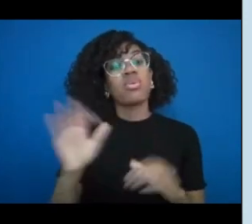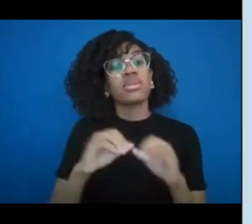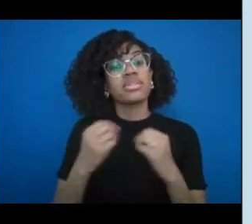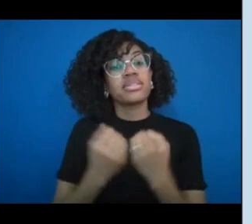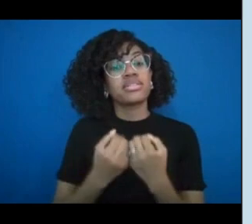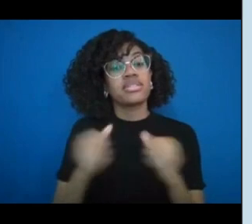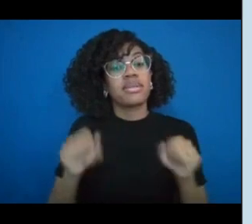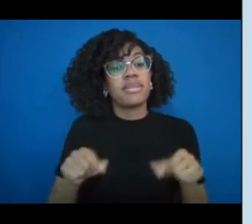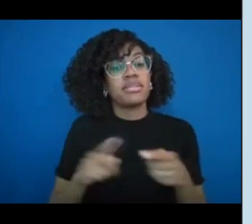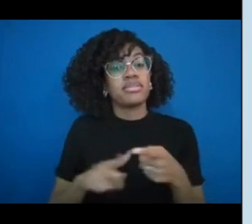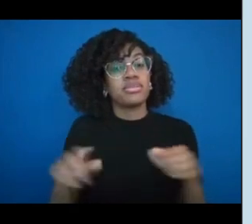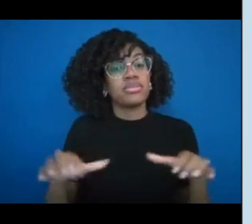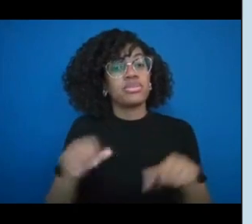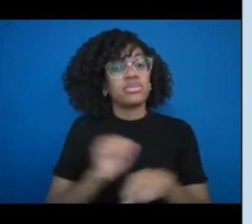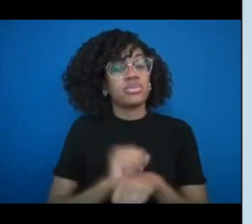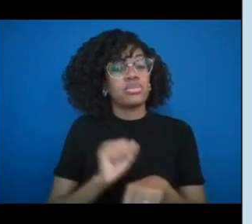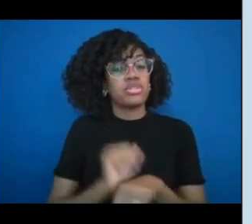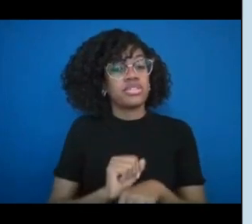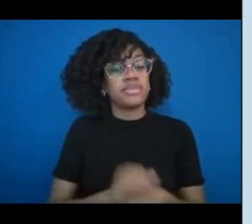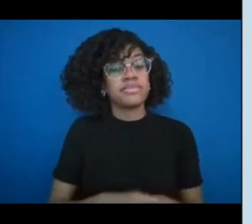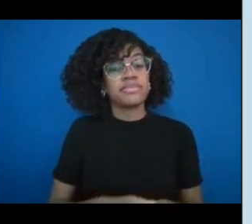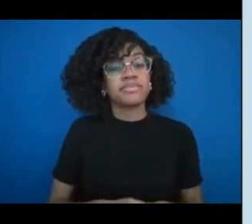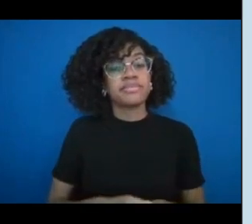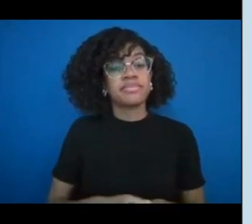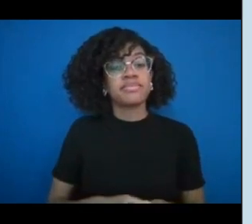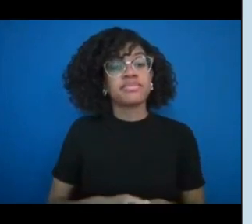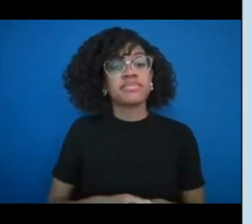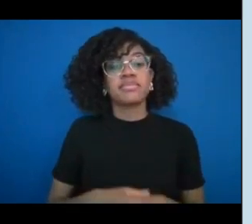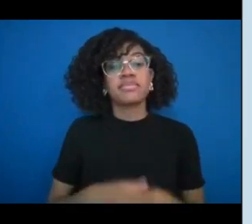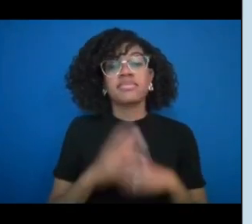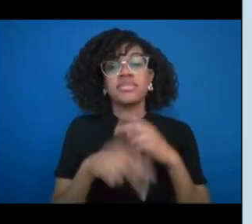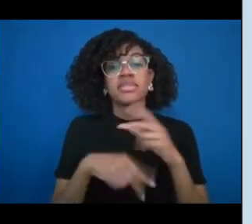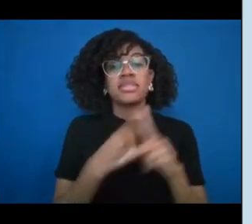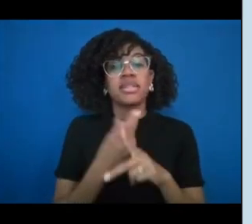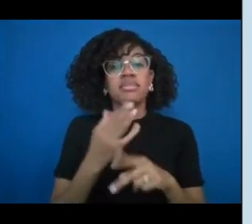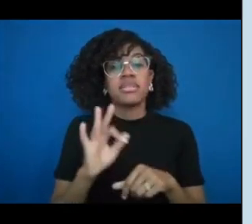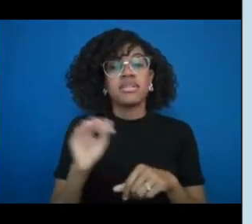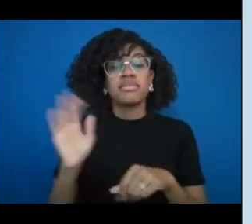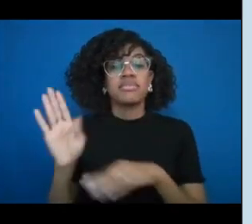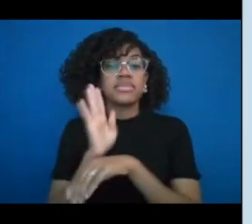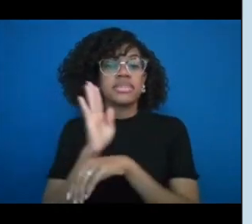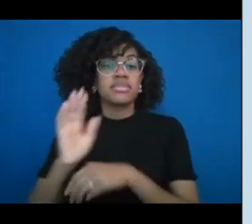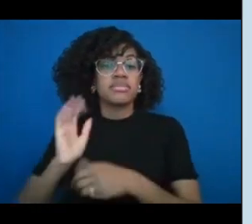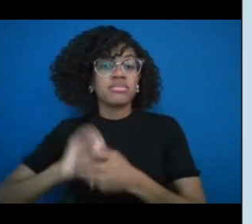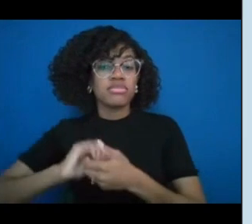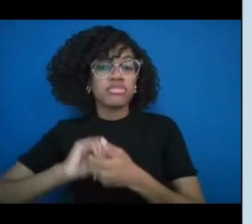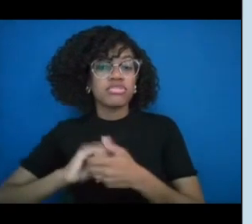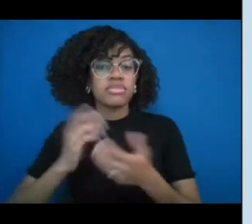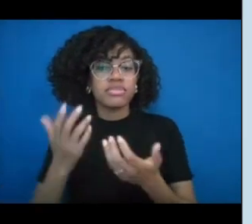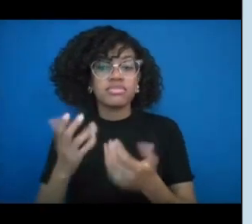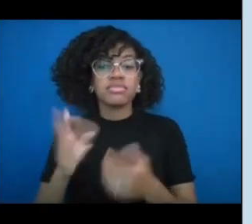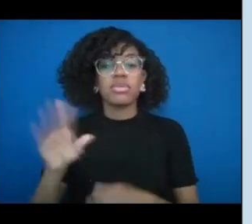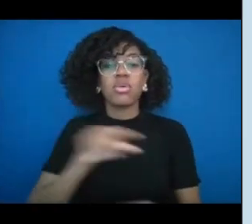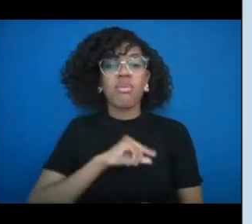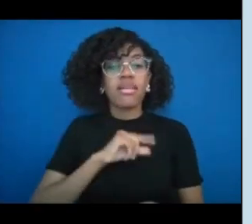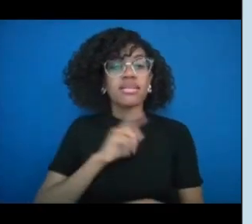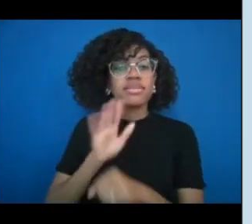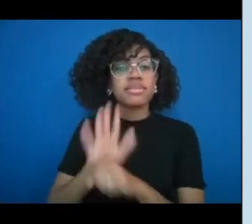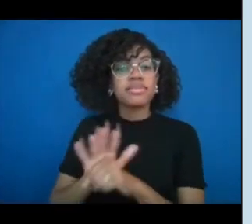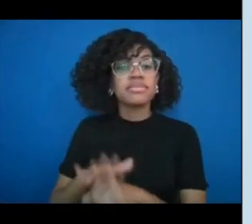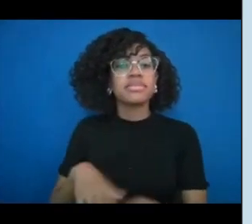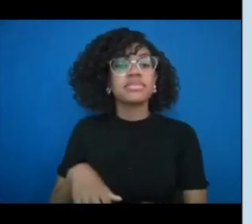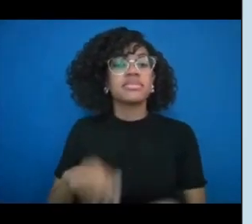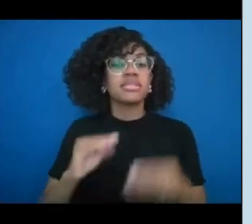out this work, the types of employer partnerships you have, the quality of those commitments, the number of